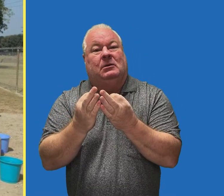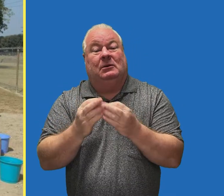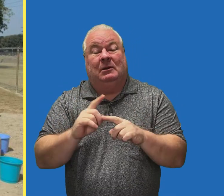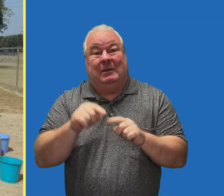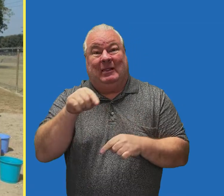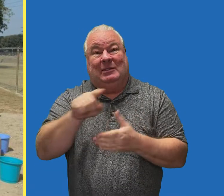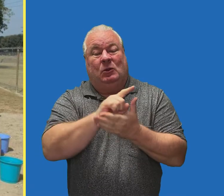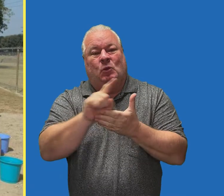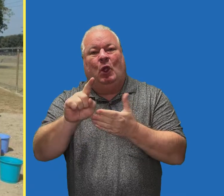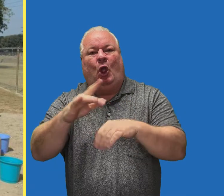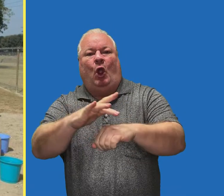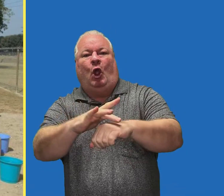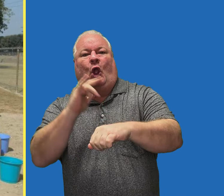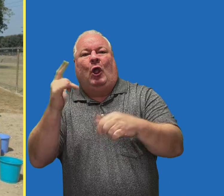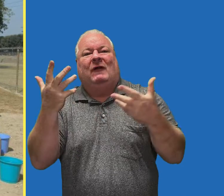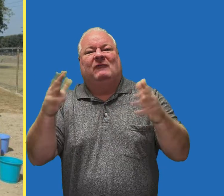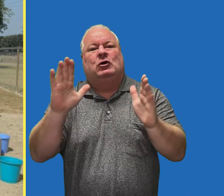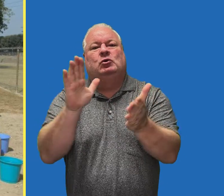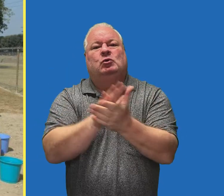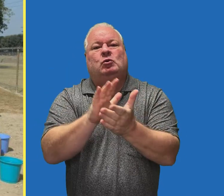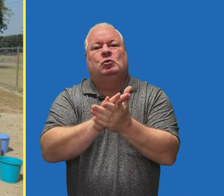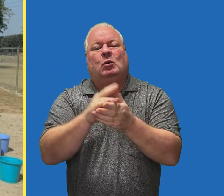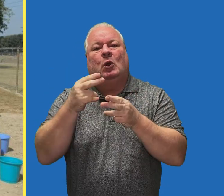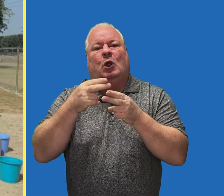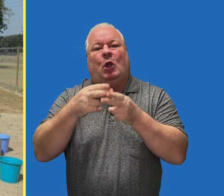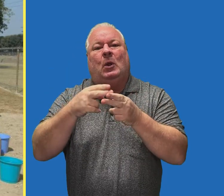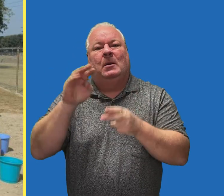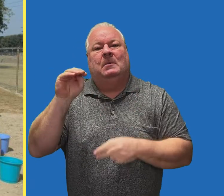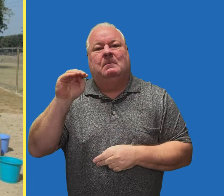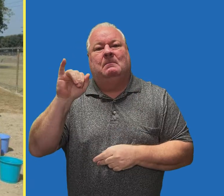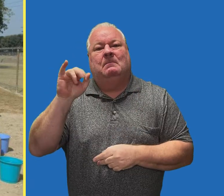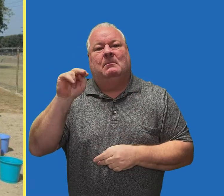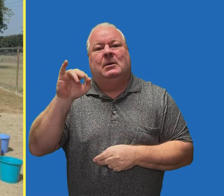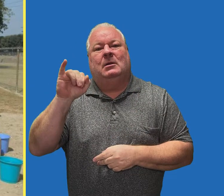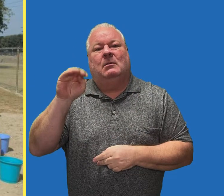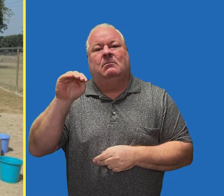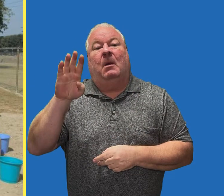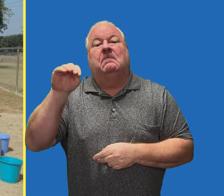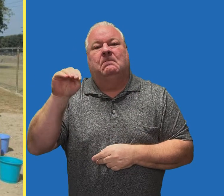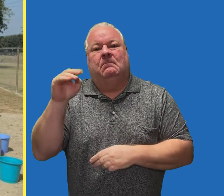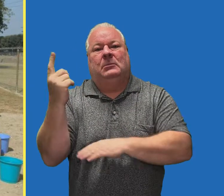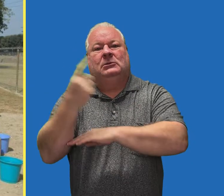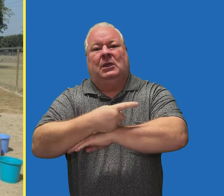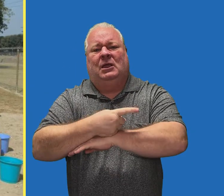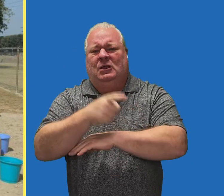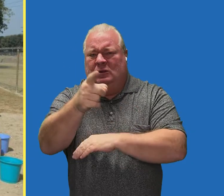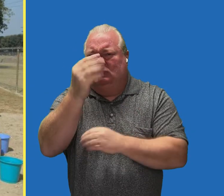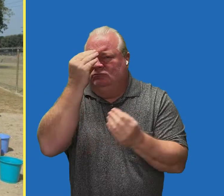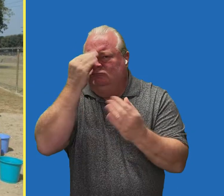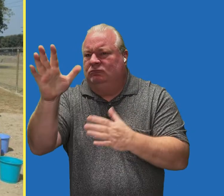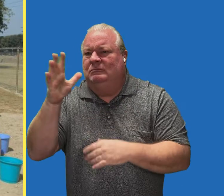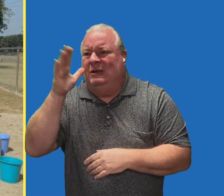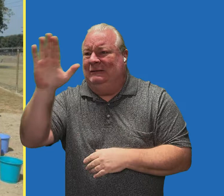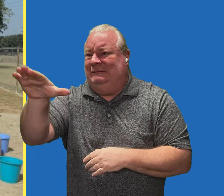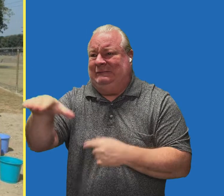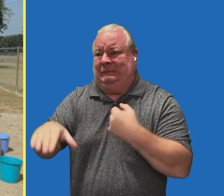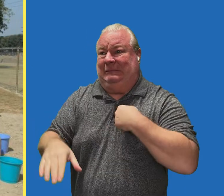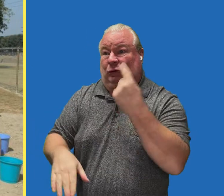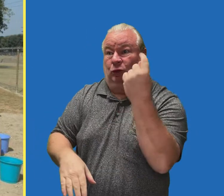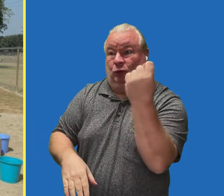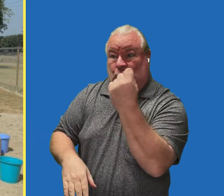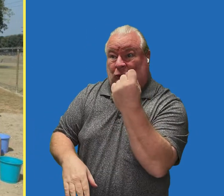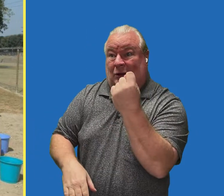has minimum day. So make sure that you remind your parents, make sure that you remember